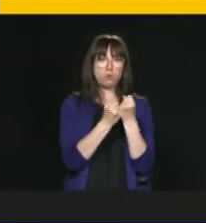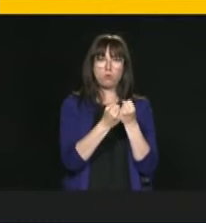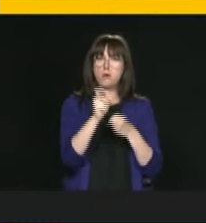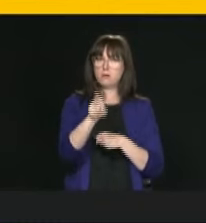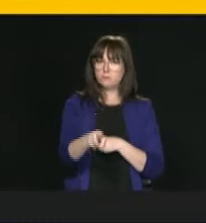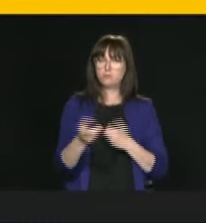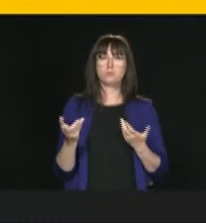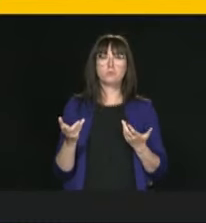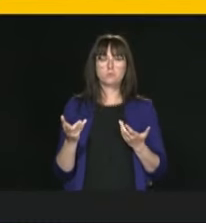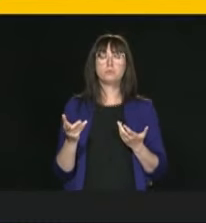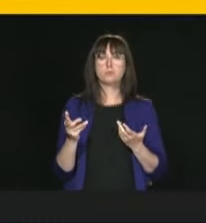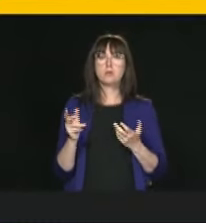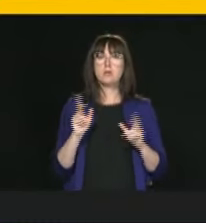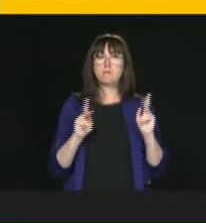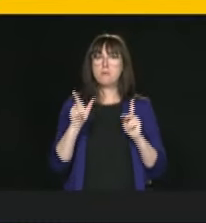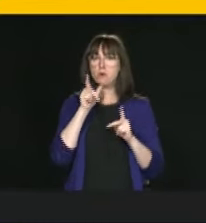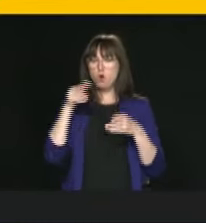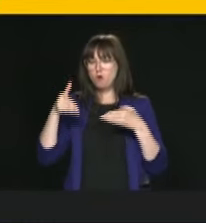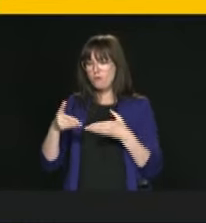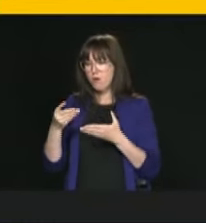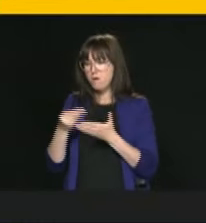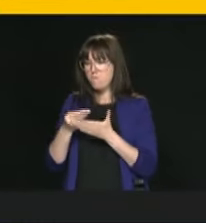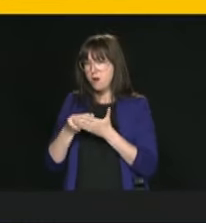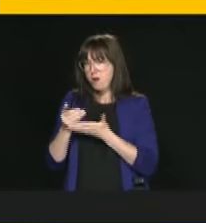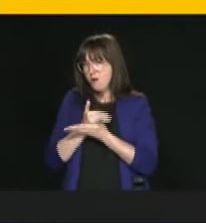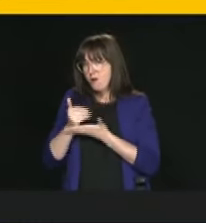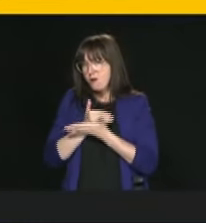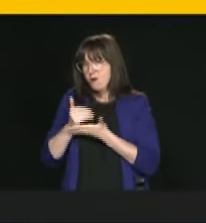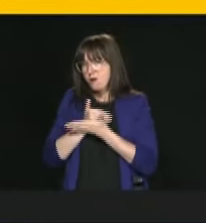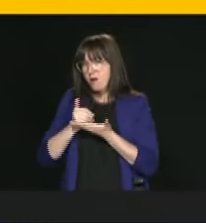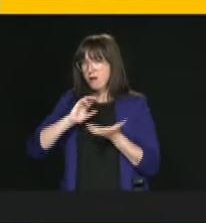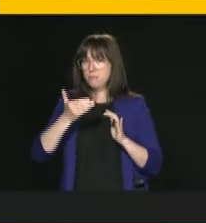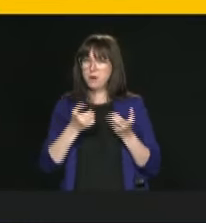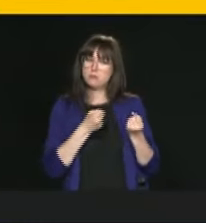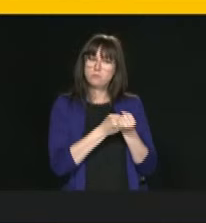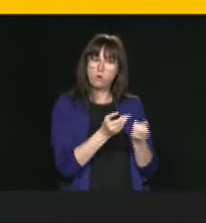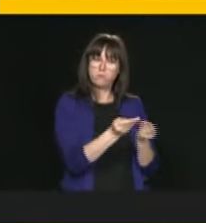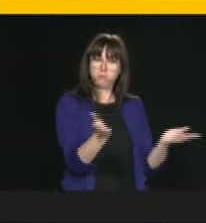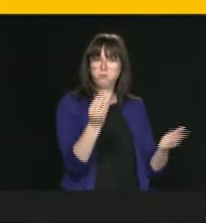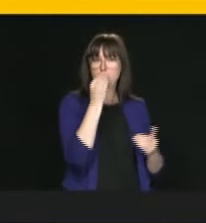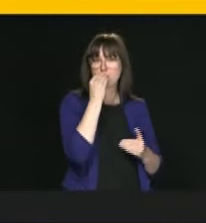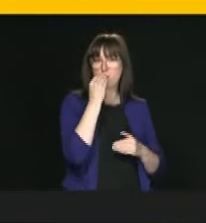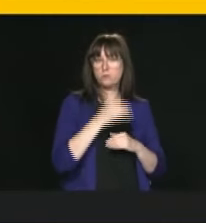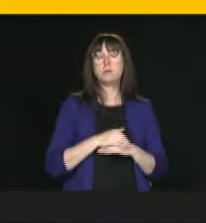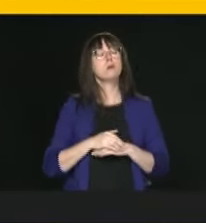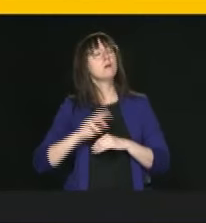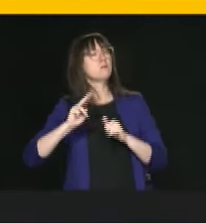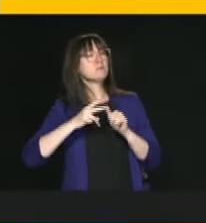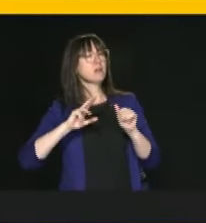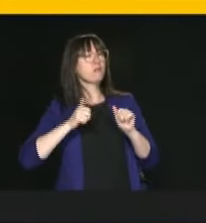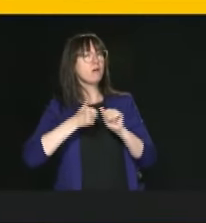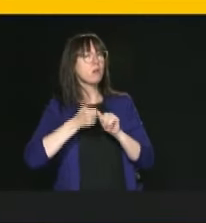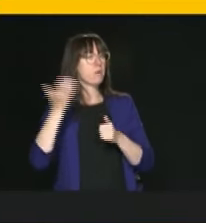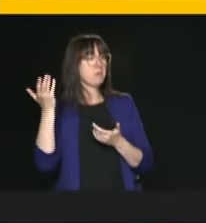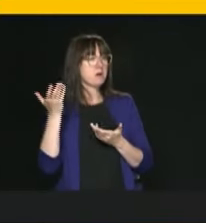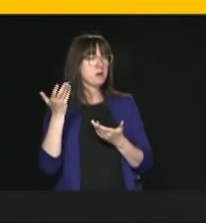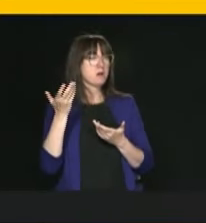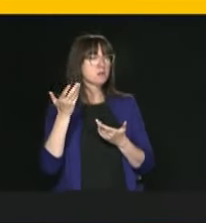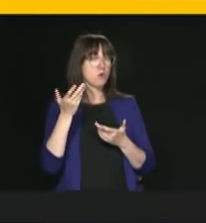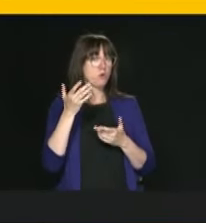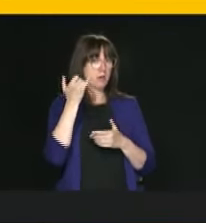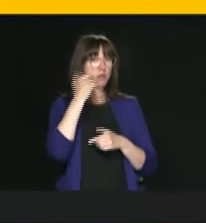and no one is focusing on profits before supporting Canadians. Well, Prime Minister, what will that careful